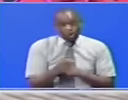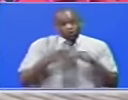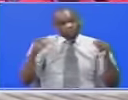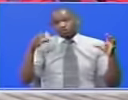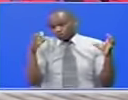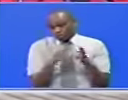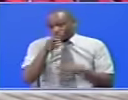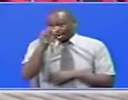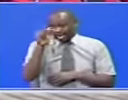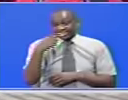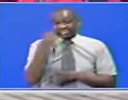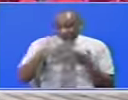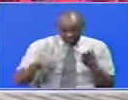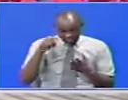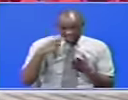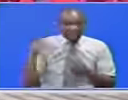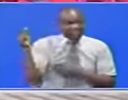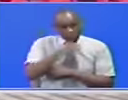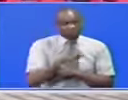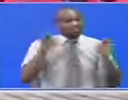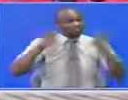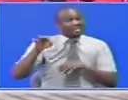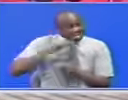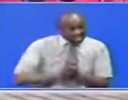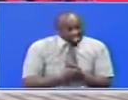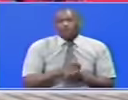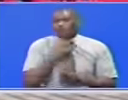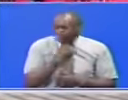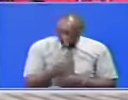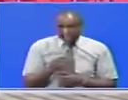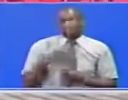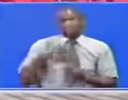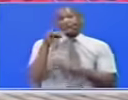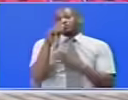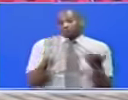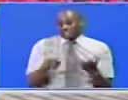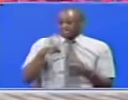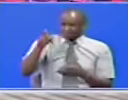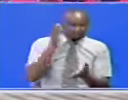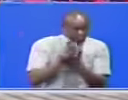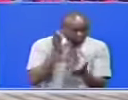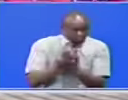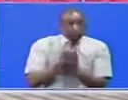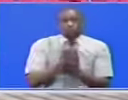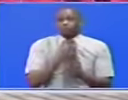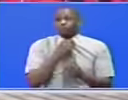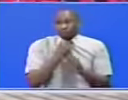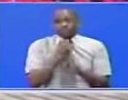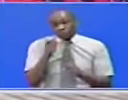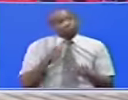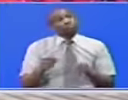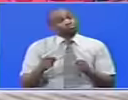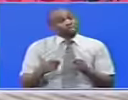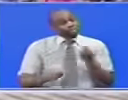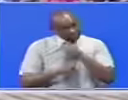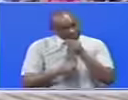opposition NASA has decided to invade the Rift Valley, because it leaves many still asking, are they really determined to ensure they support the re-election